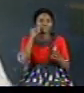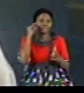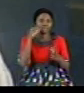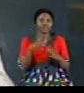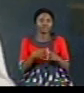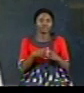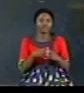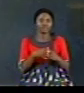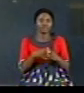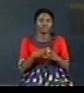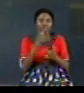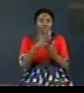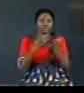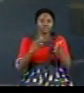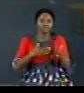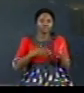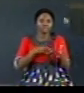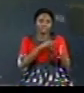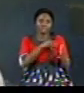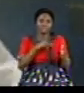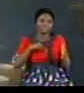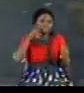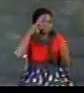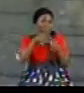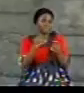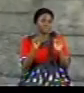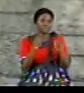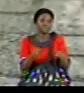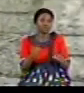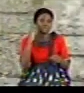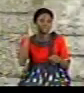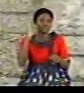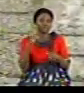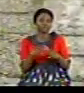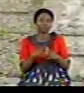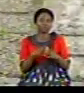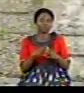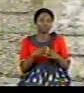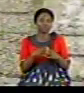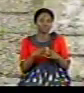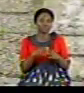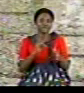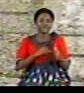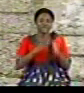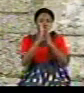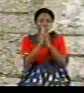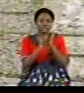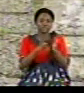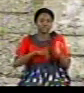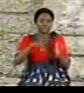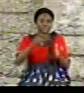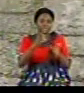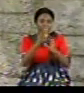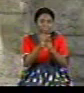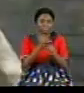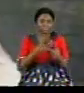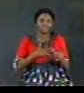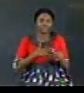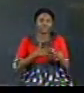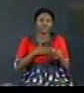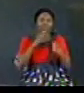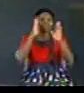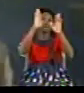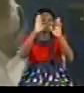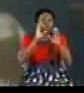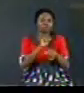some of my brethren, they can testify. Even today, I just put my faith that I must receive my miracle. I forced myself. They say, "But Daniel, are you going to sing today?"